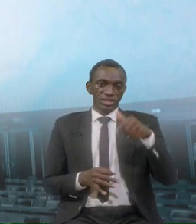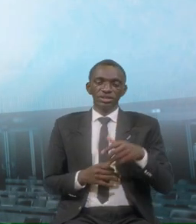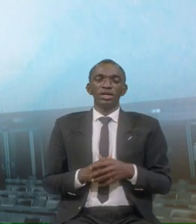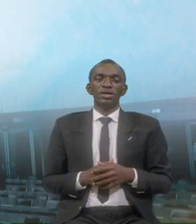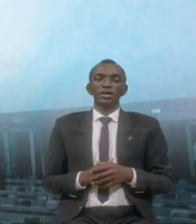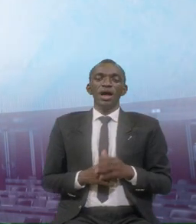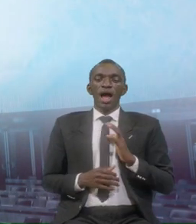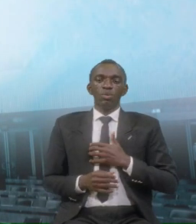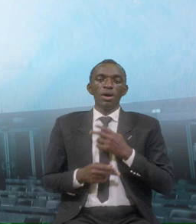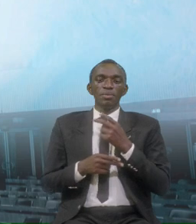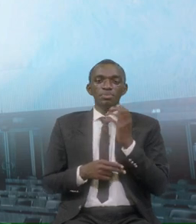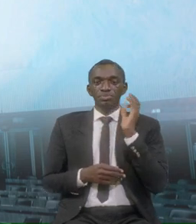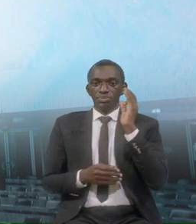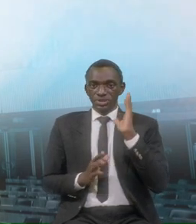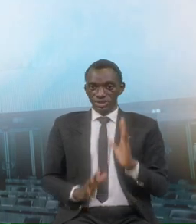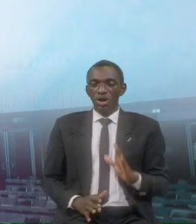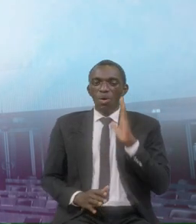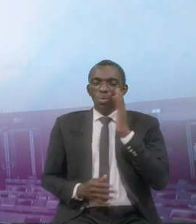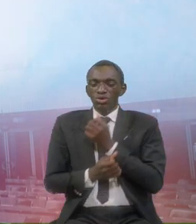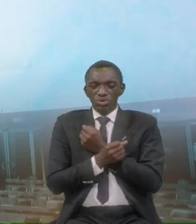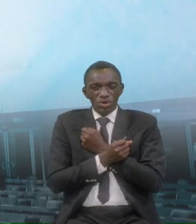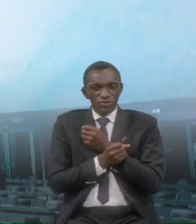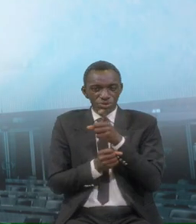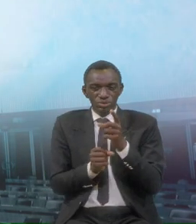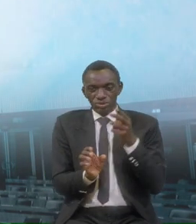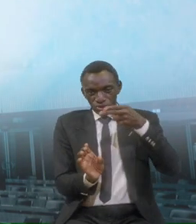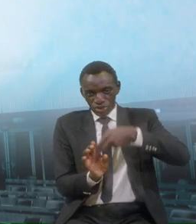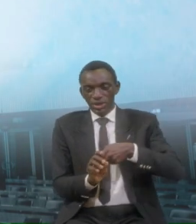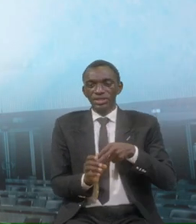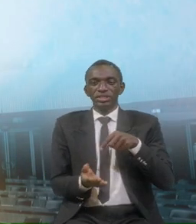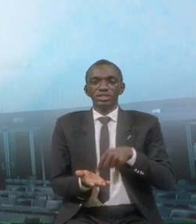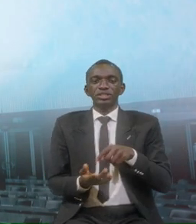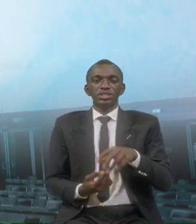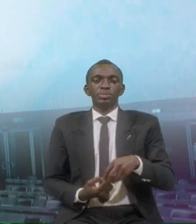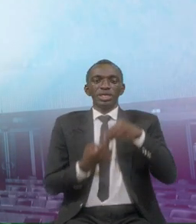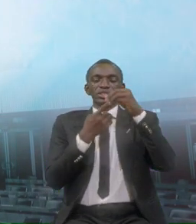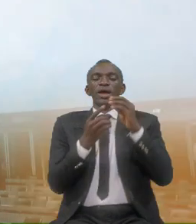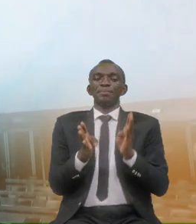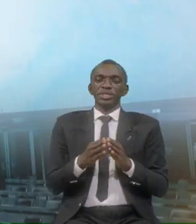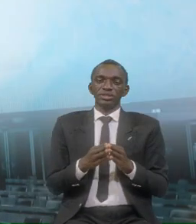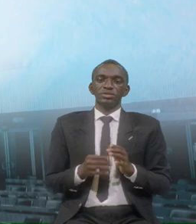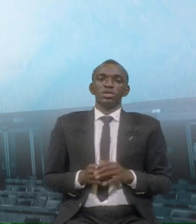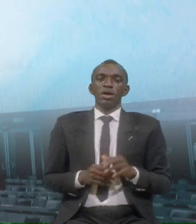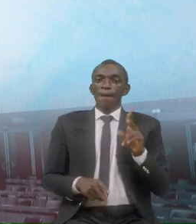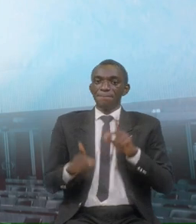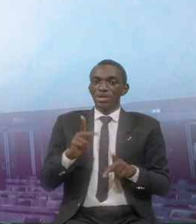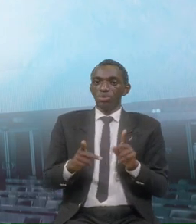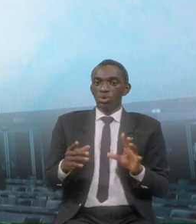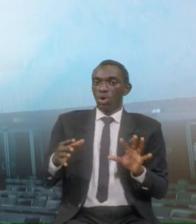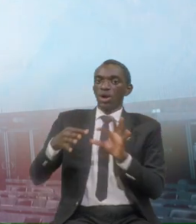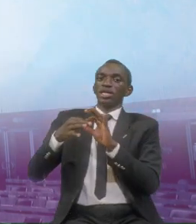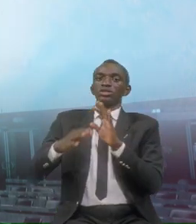banquet. Those who have connected online and you have given your life to